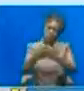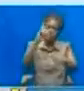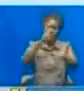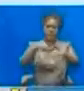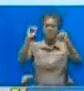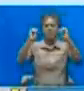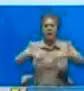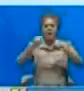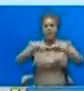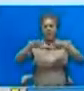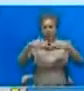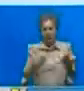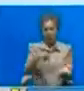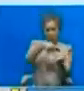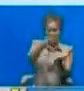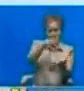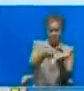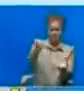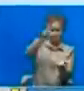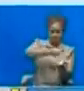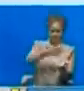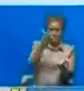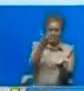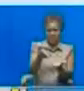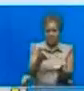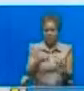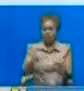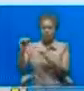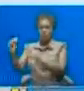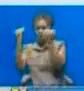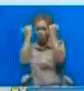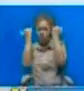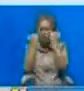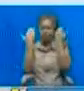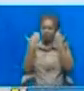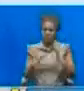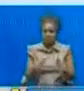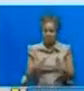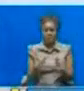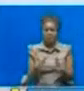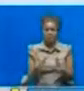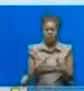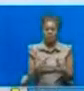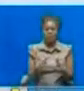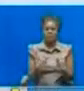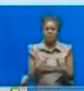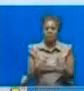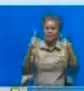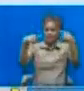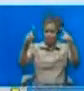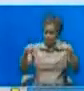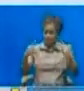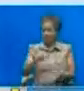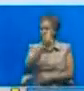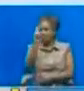been reached to raise their salaries. Now this matter has been taken to court. With that in mind, do you think that the teachers' strike was successful is